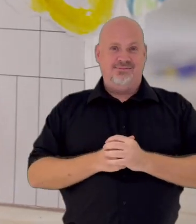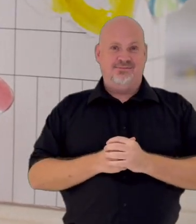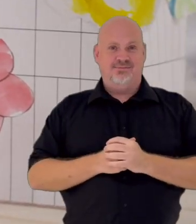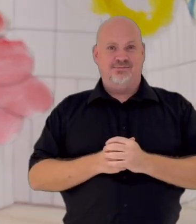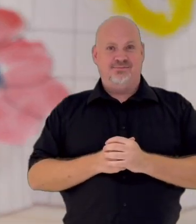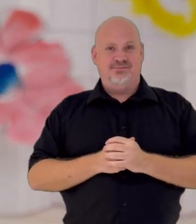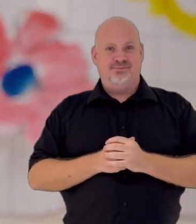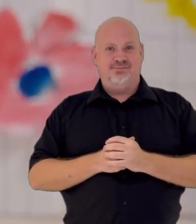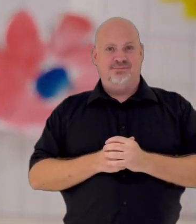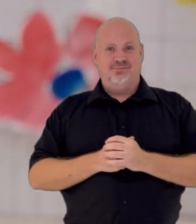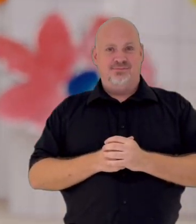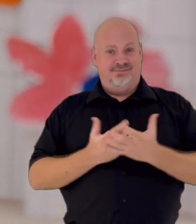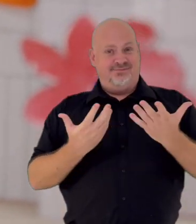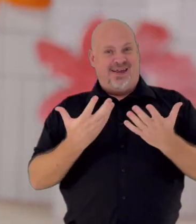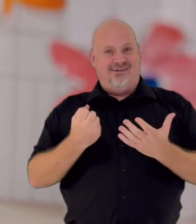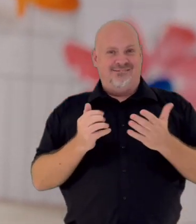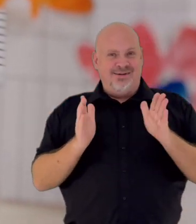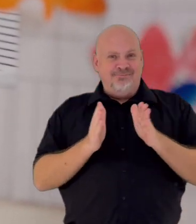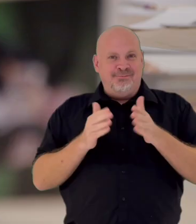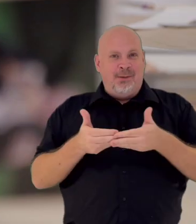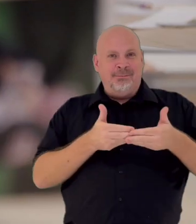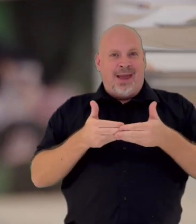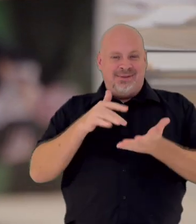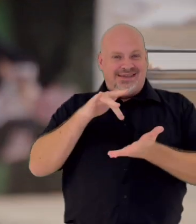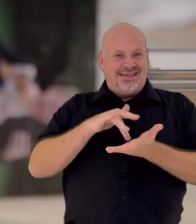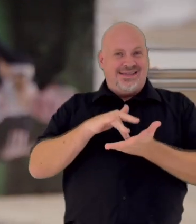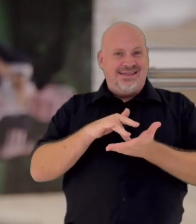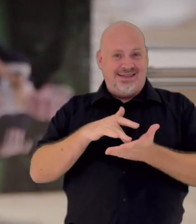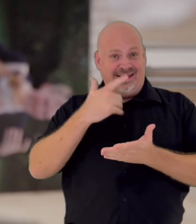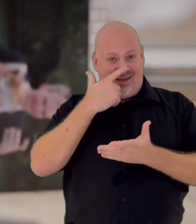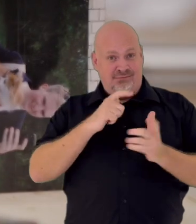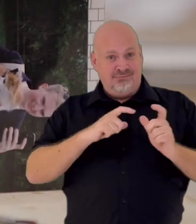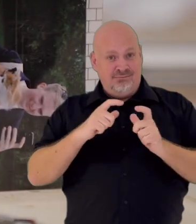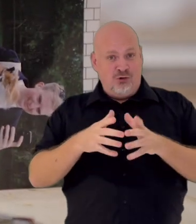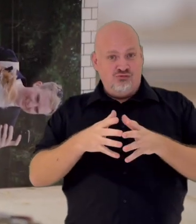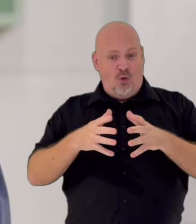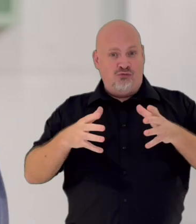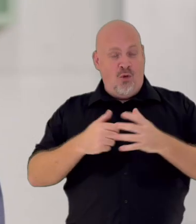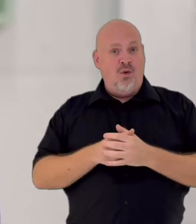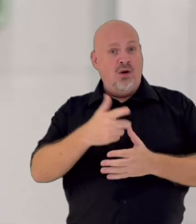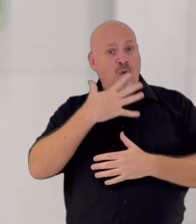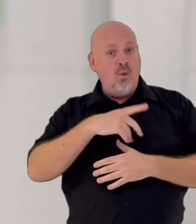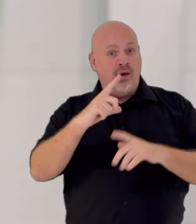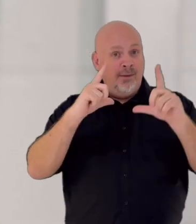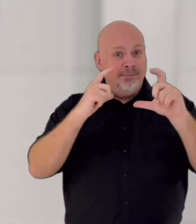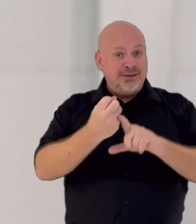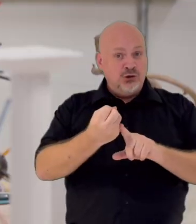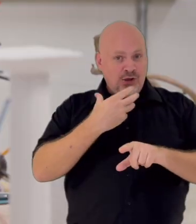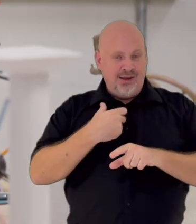So we've got a bit of a city here and we can keep growing it. And if you'd like to send in your pictures, then we can build a big